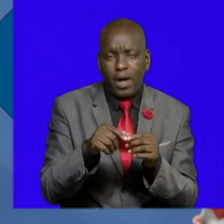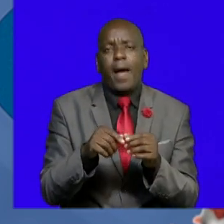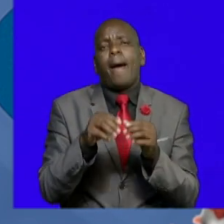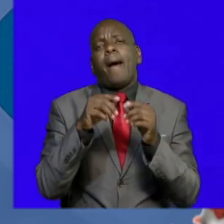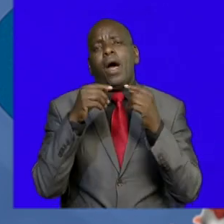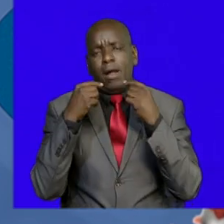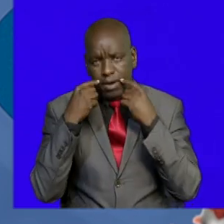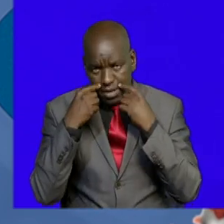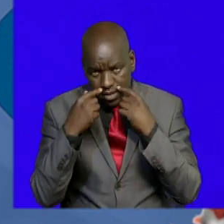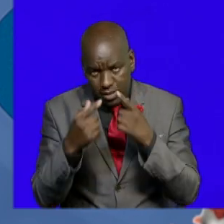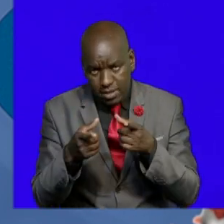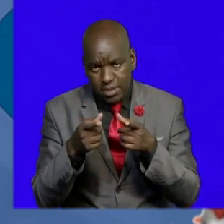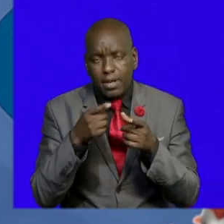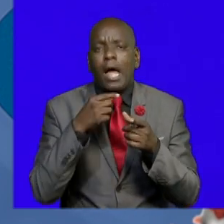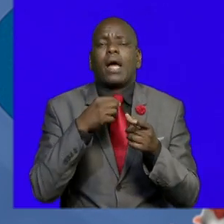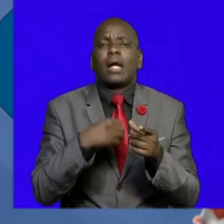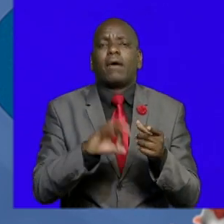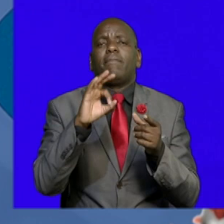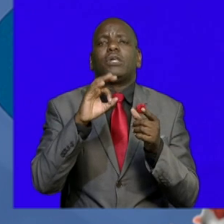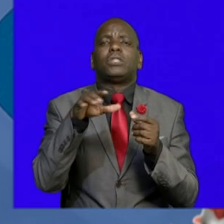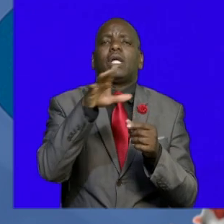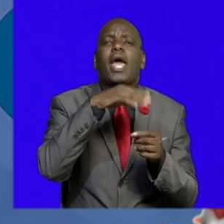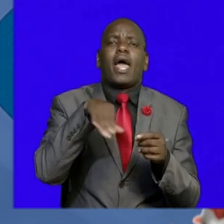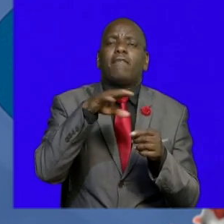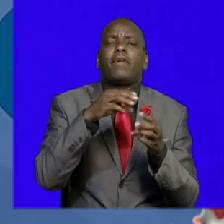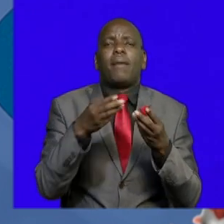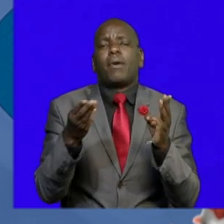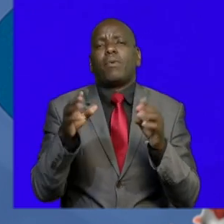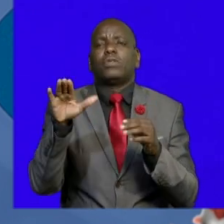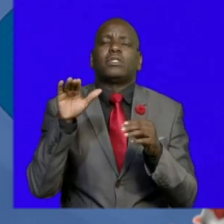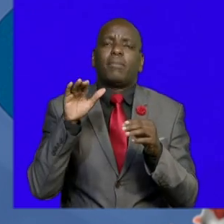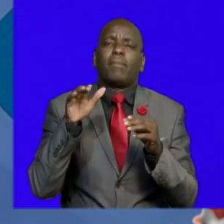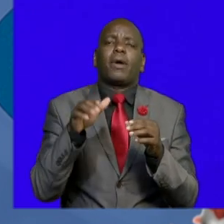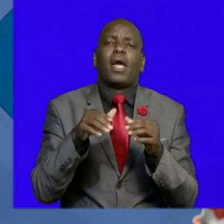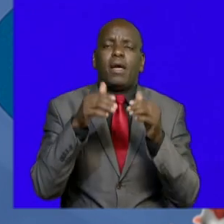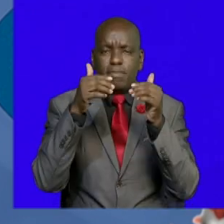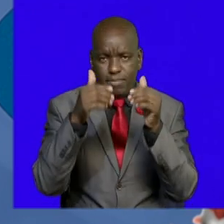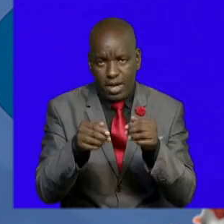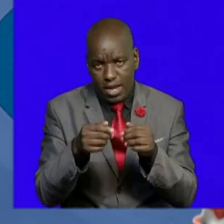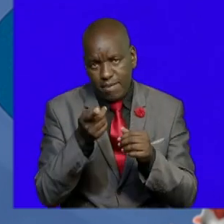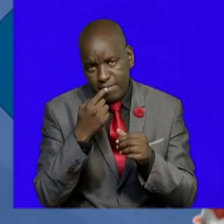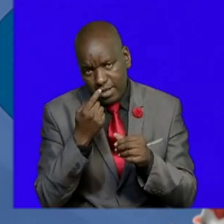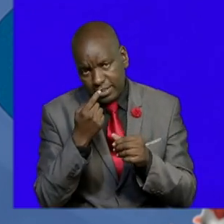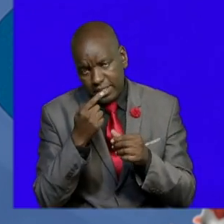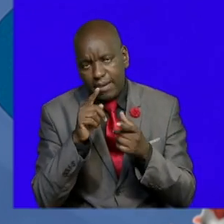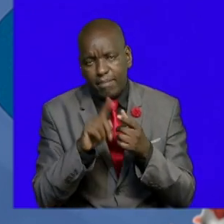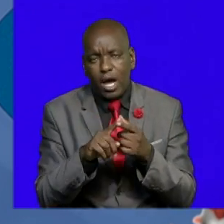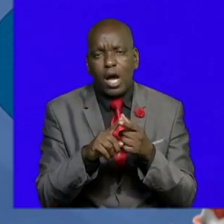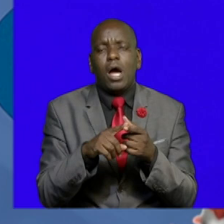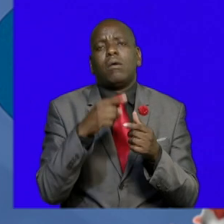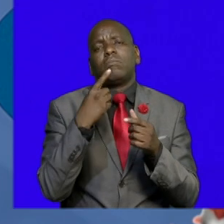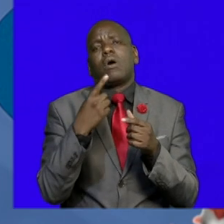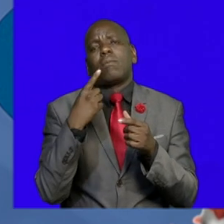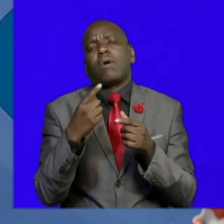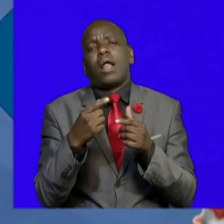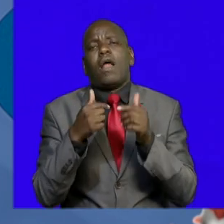Please note that it is government's intention that every Zimbabwean will have access to a vaccine. No one will, however,